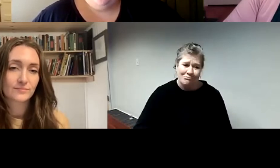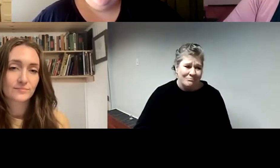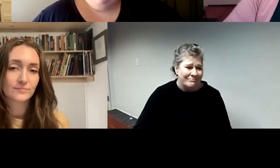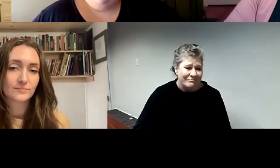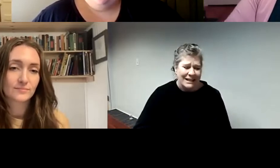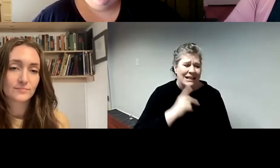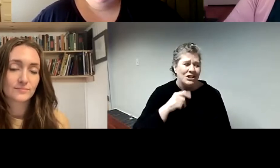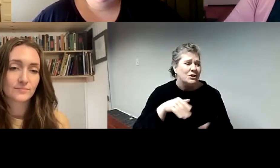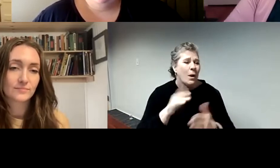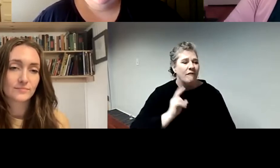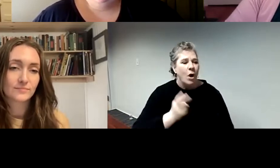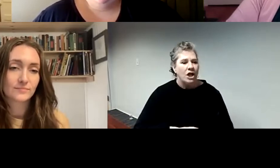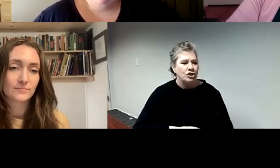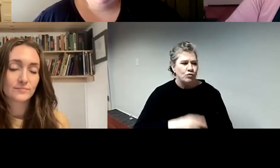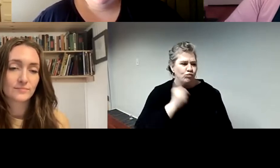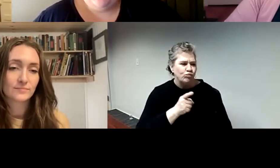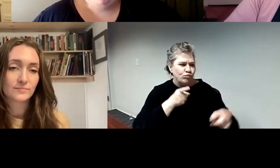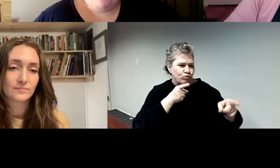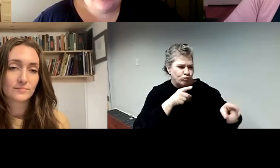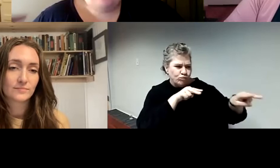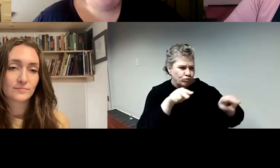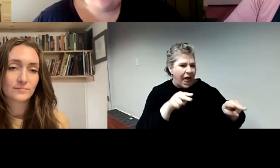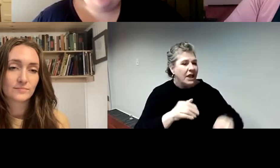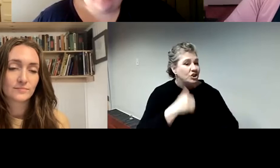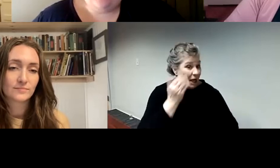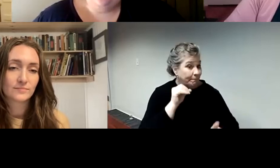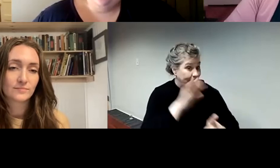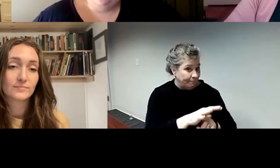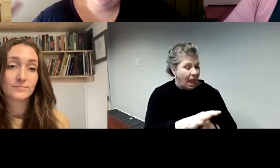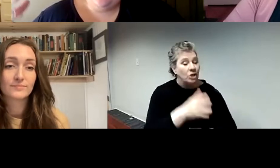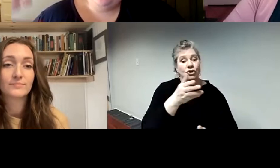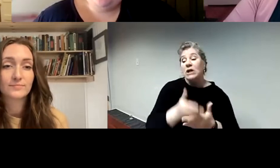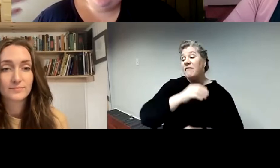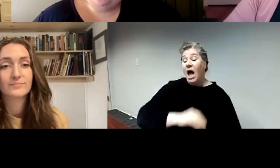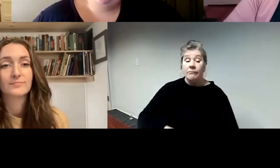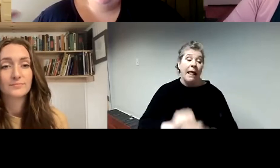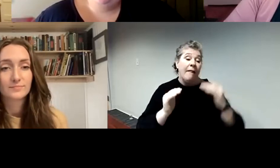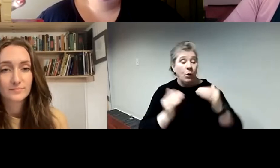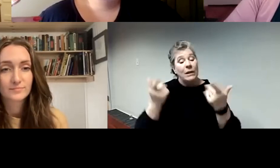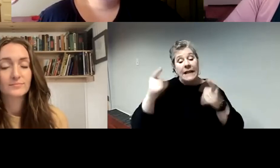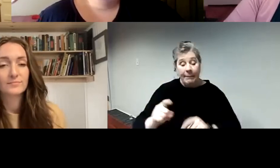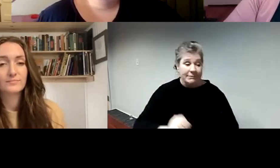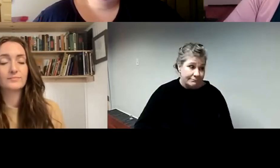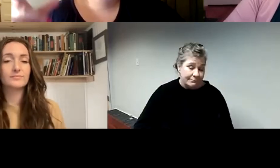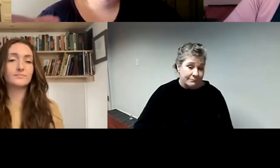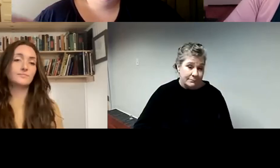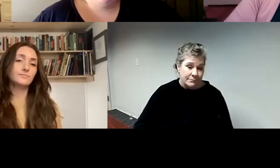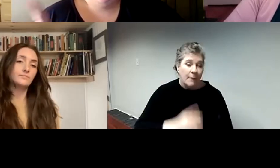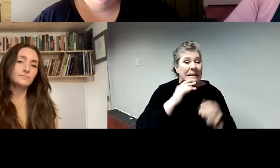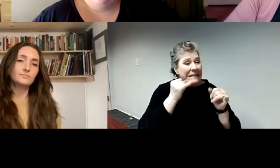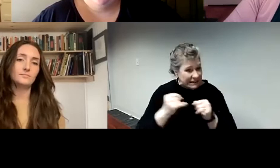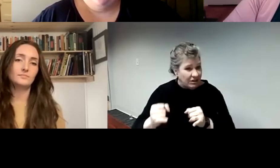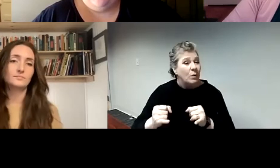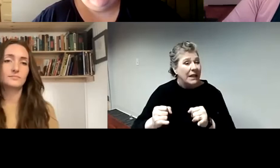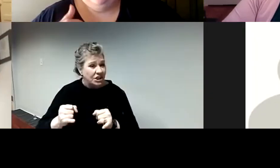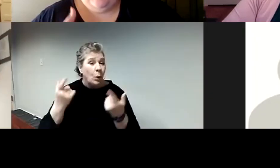a way for us to police and further shame and also justify the inequalities that exist, because individualization